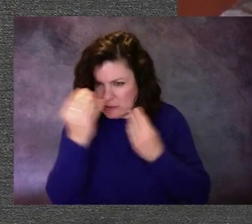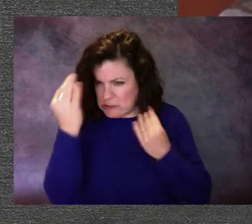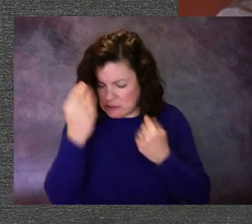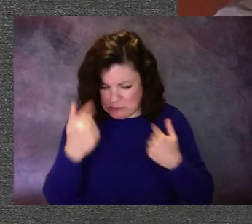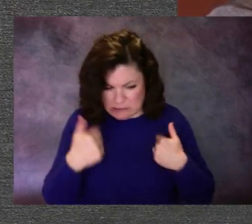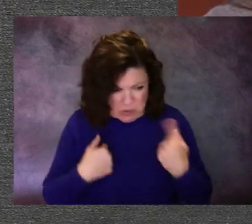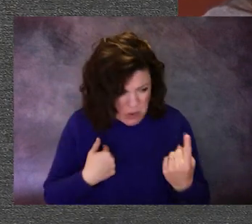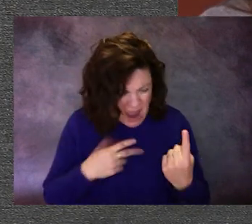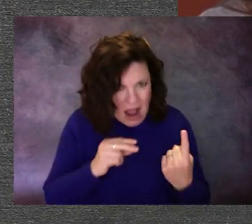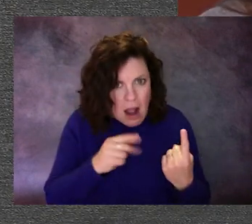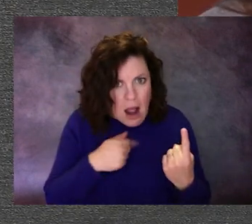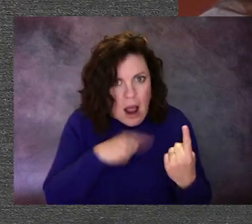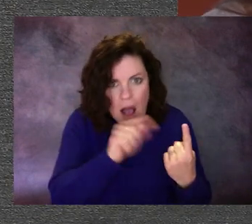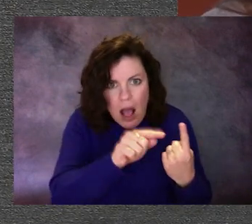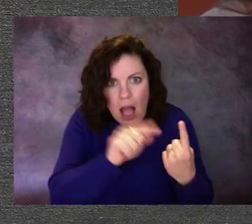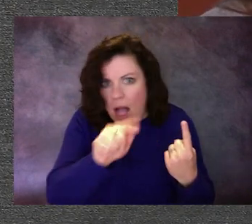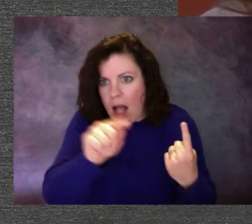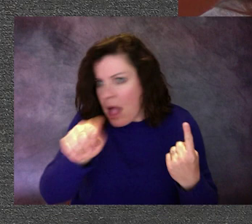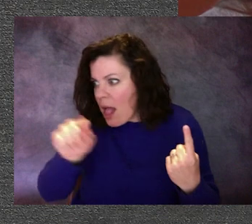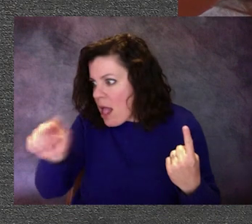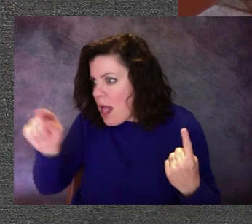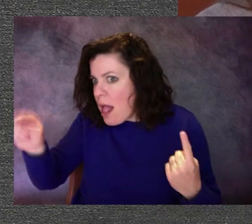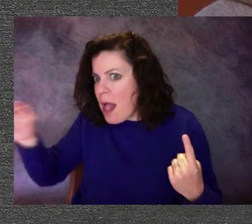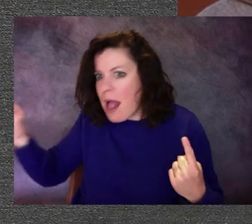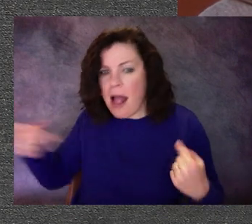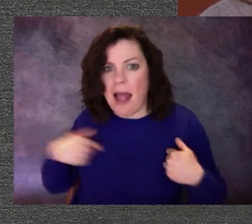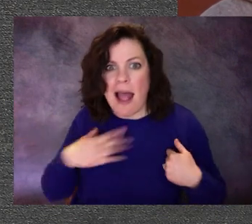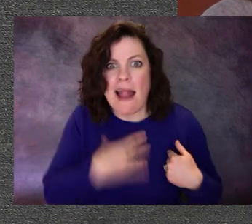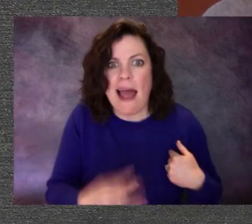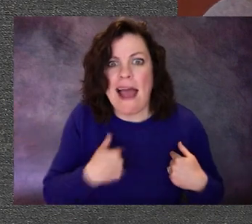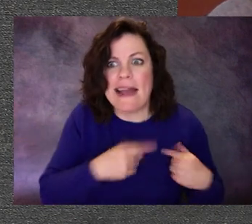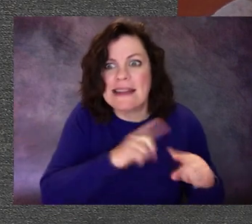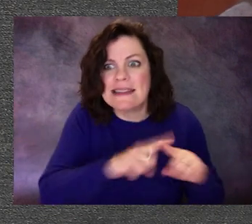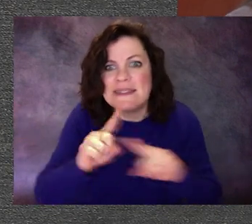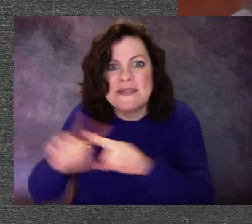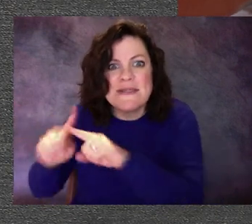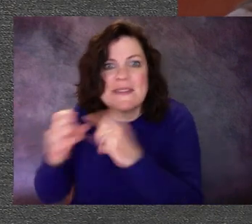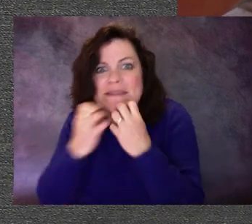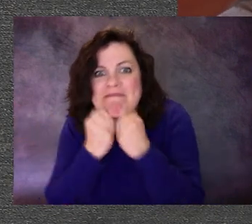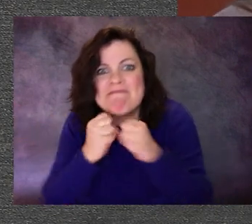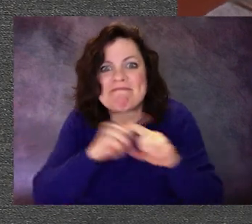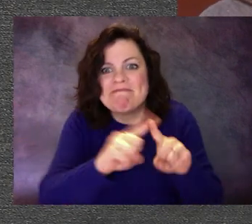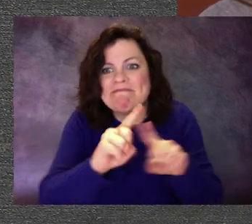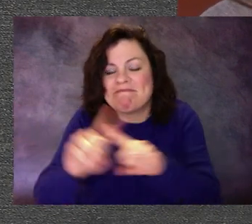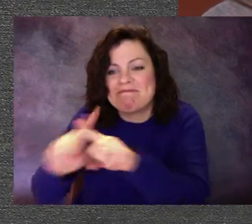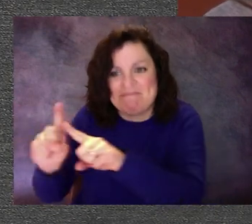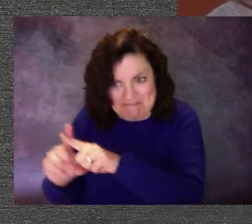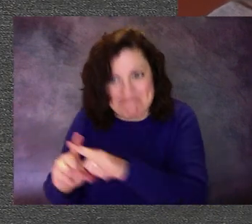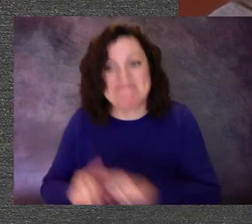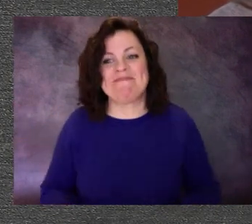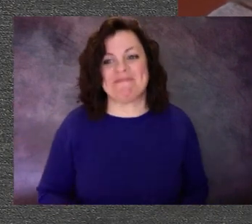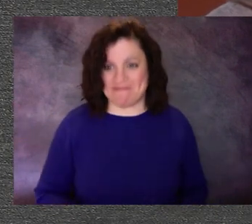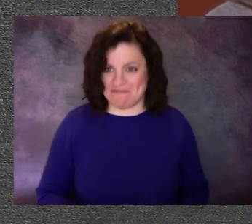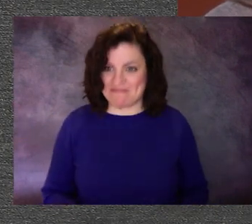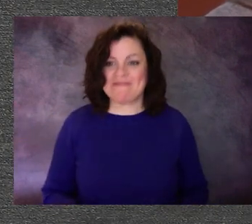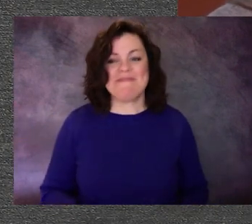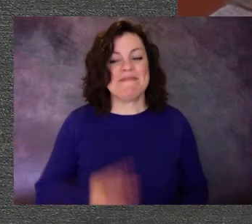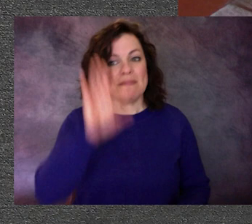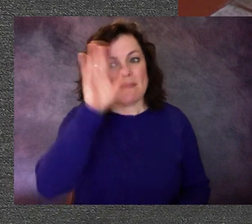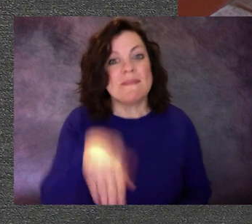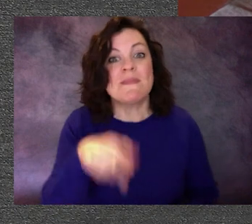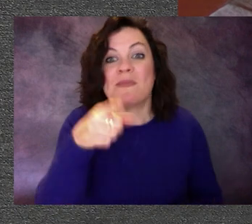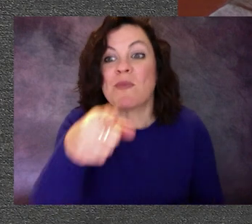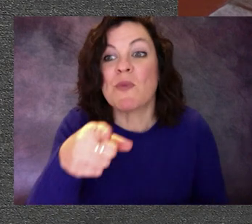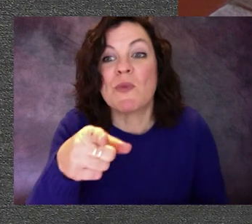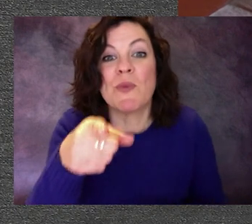things in different ways. Just like I love all of you at home, because you're all unique, you're all